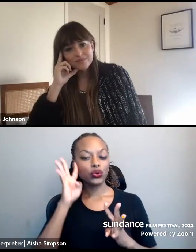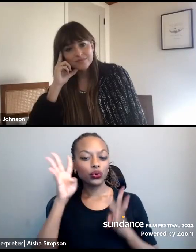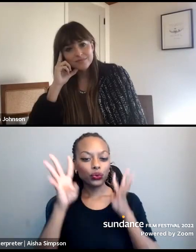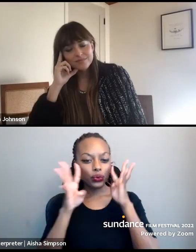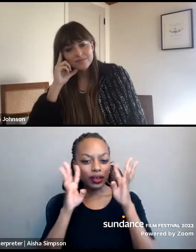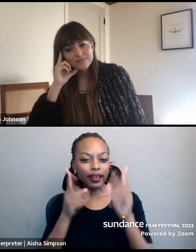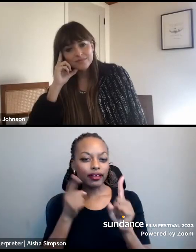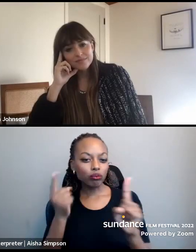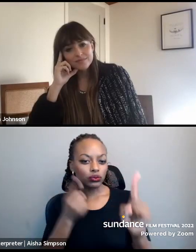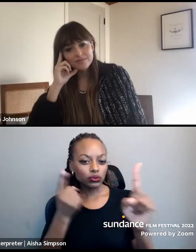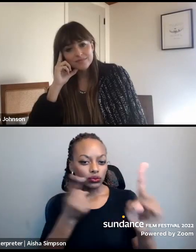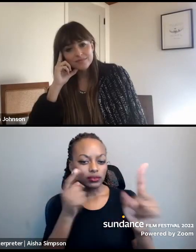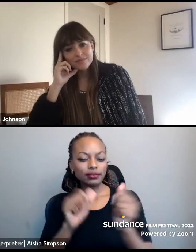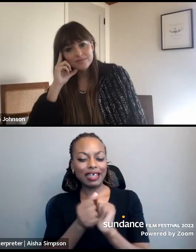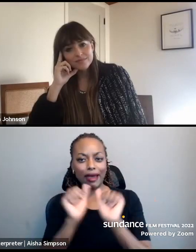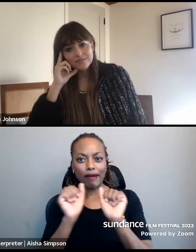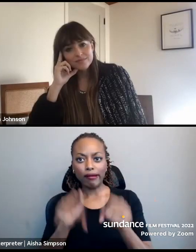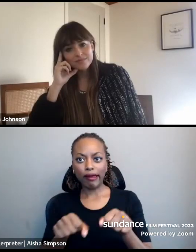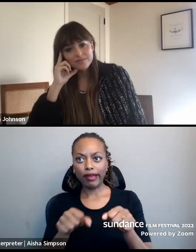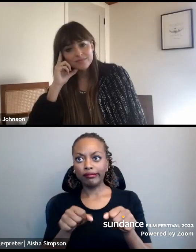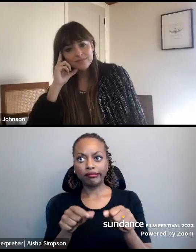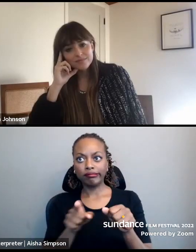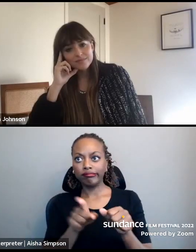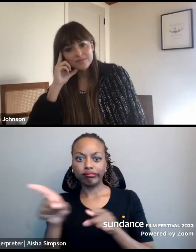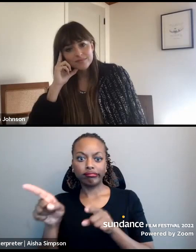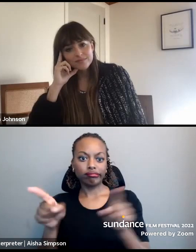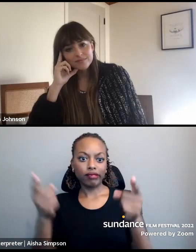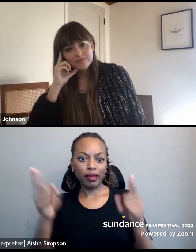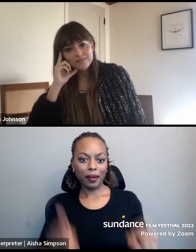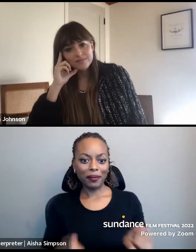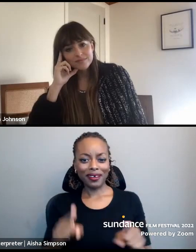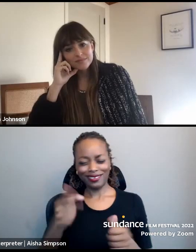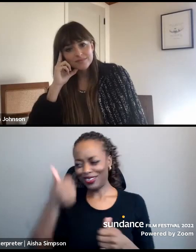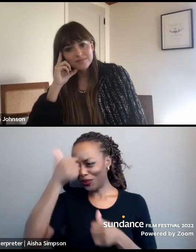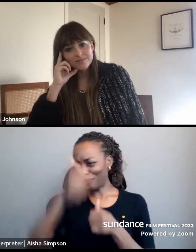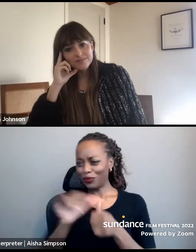different ways that can go, that I remembered you also published a book last year.